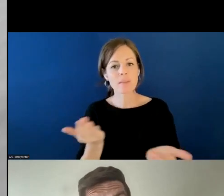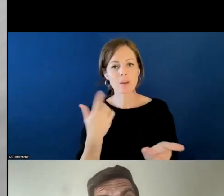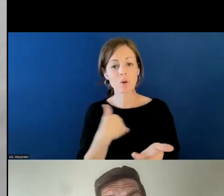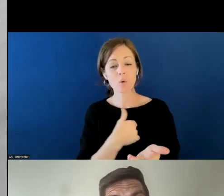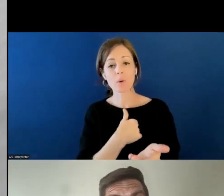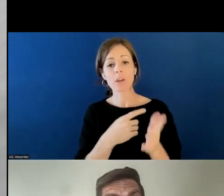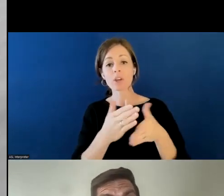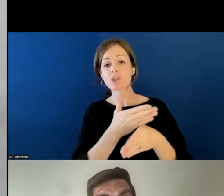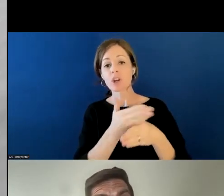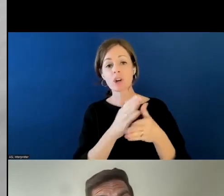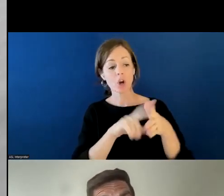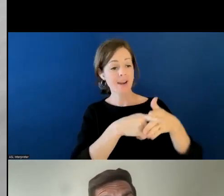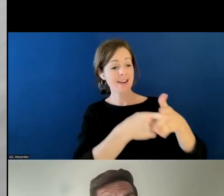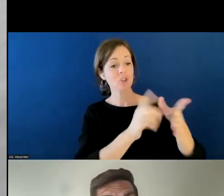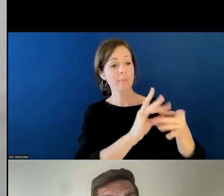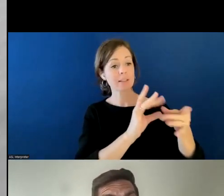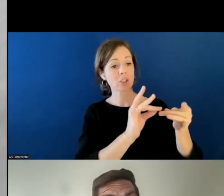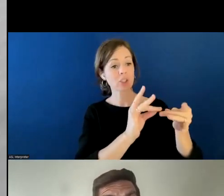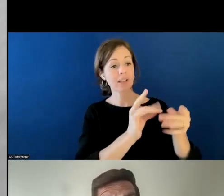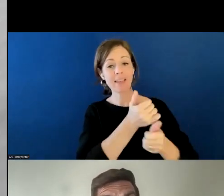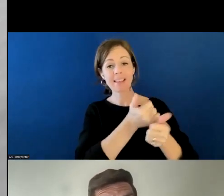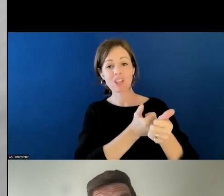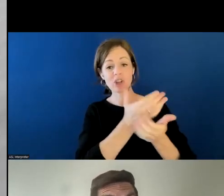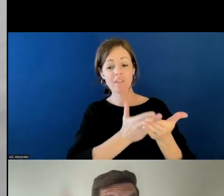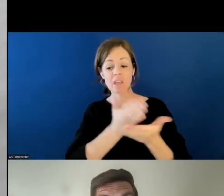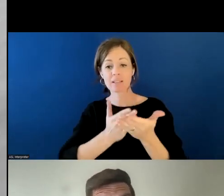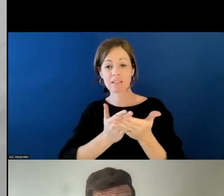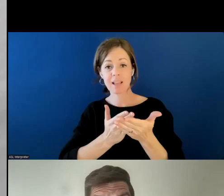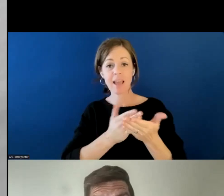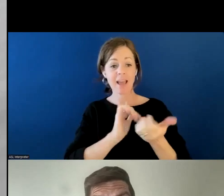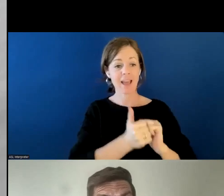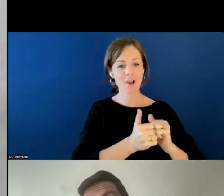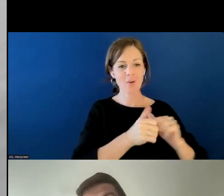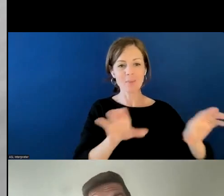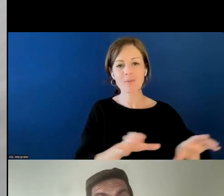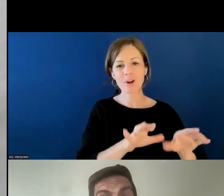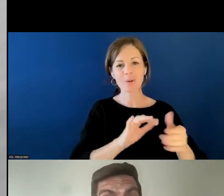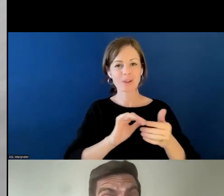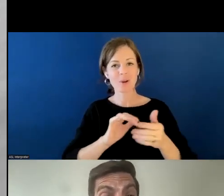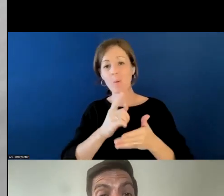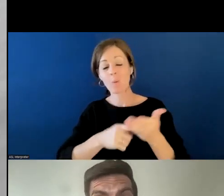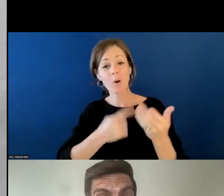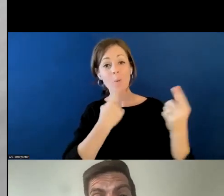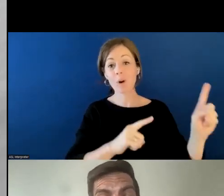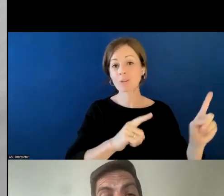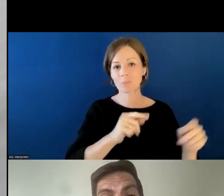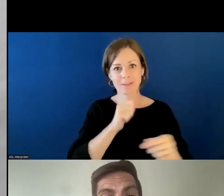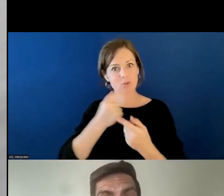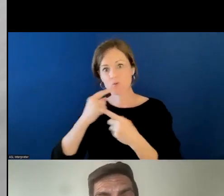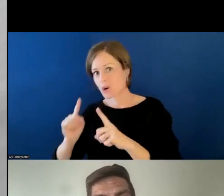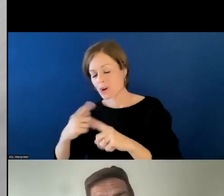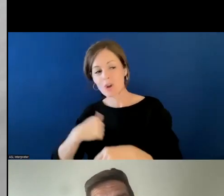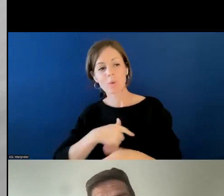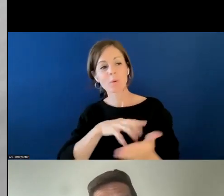messaging and at each phase how it performed and what didn't work. So you can see it all. So you can see, how we were learning